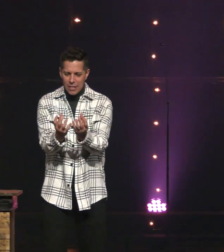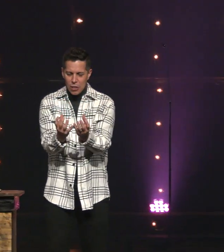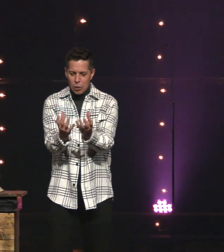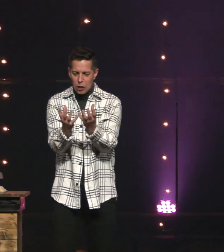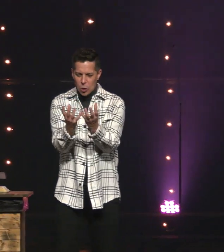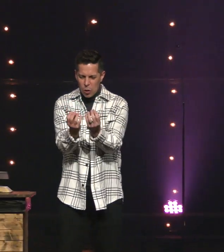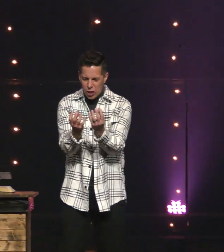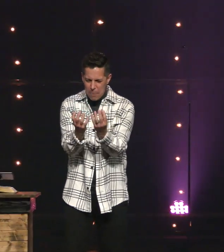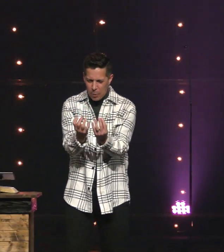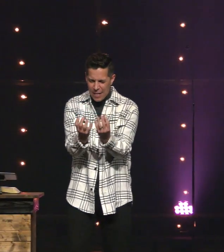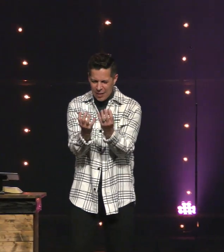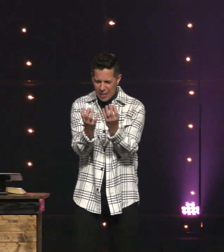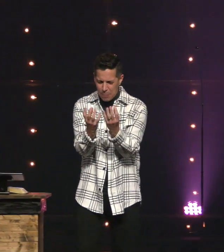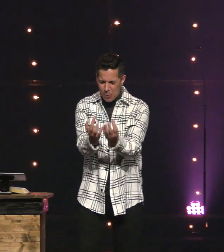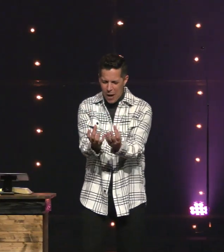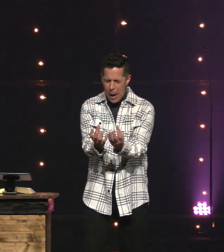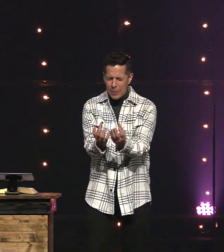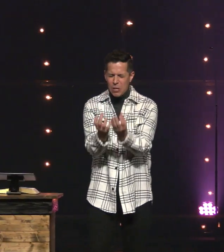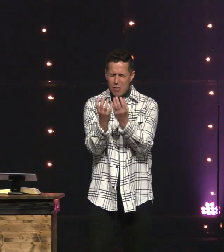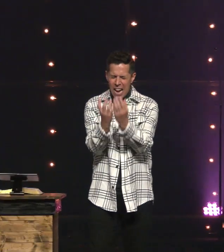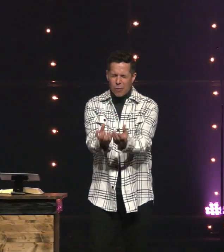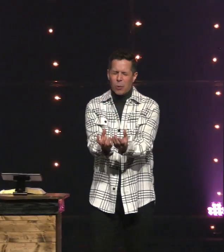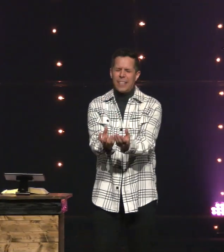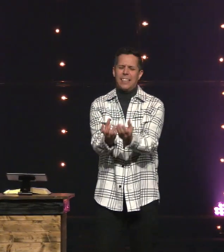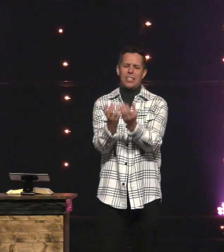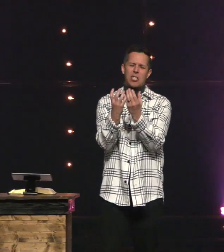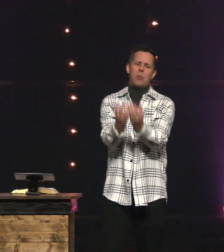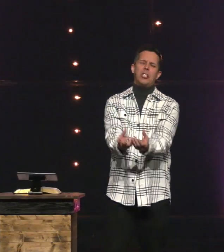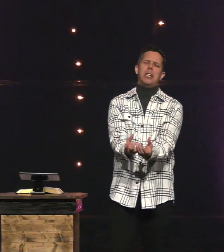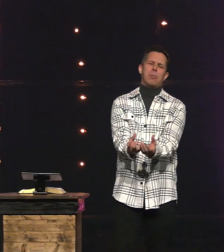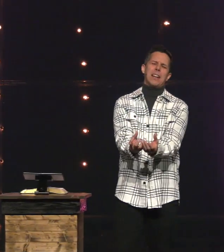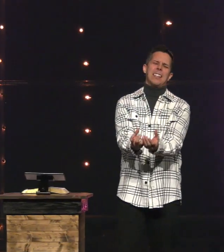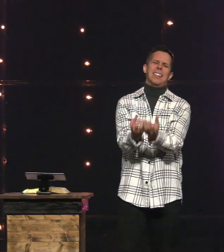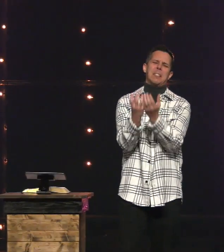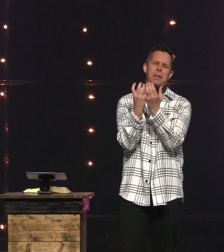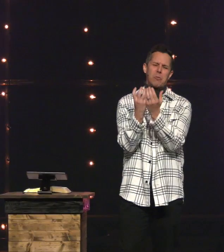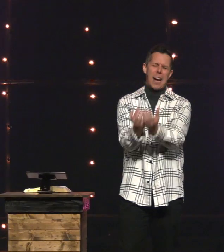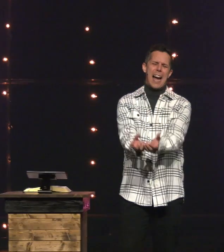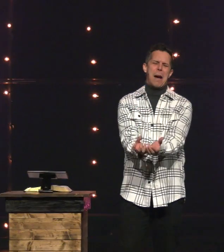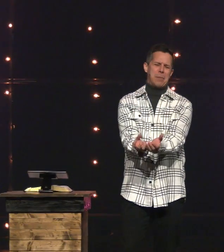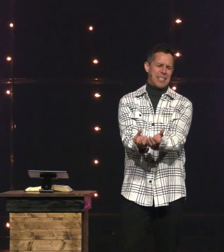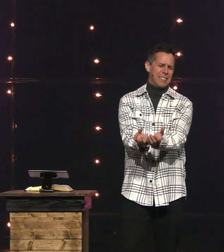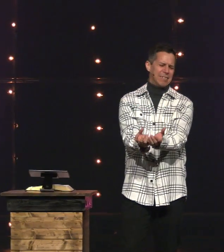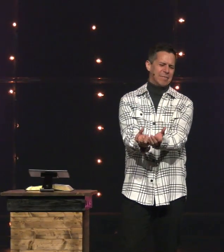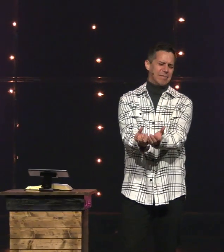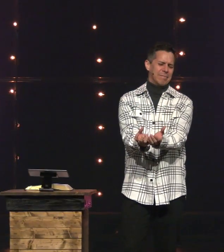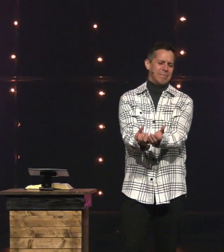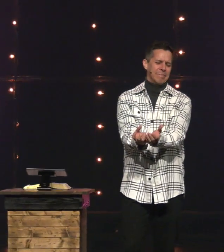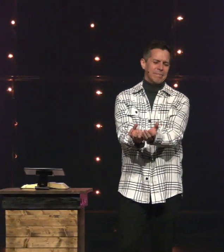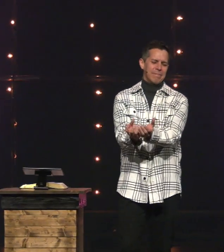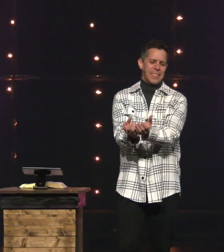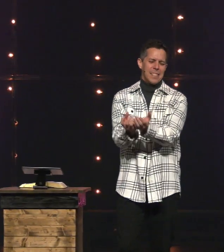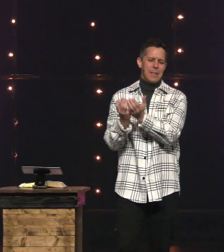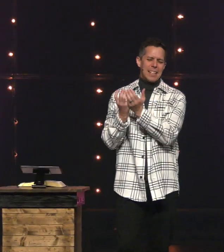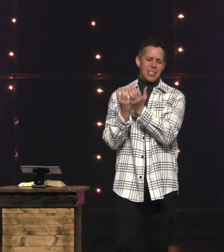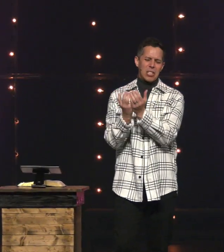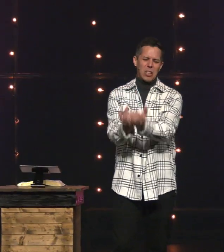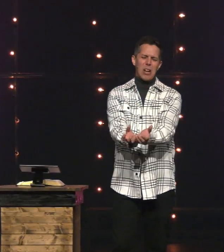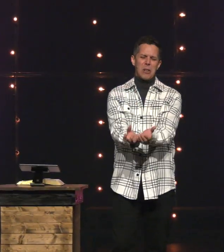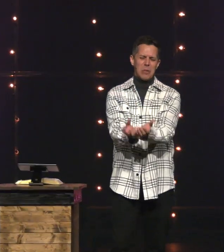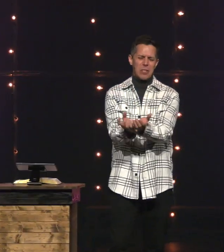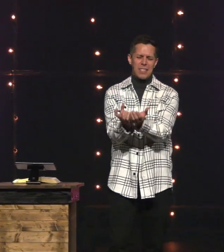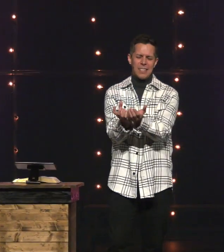down to the squishy present that's been wrapped, and you never want to get the squishy present that's been wrapped because